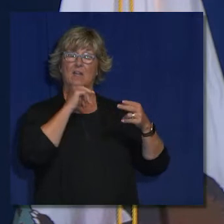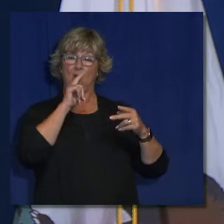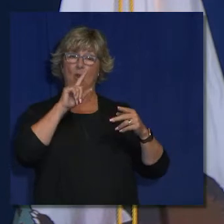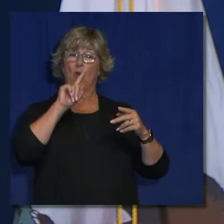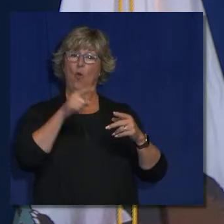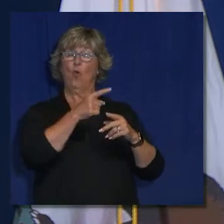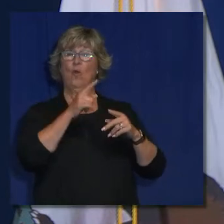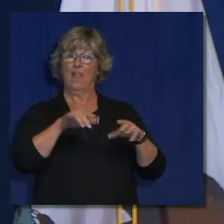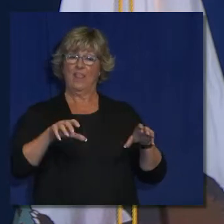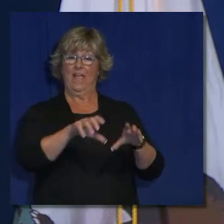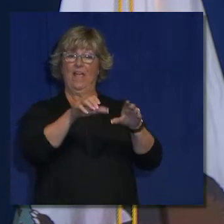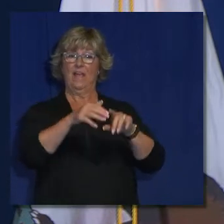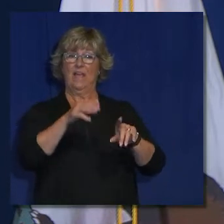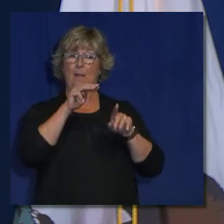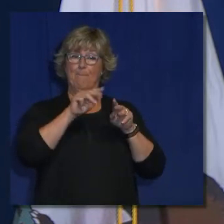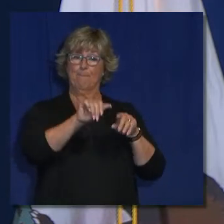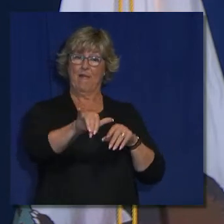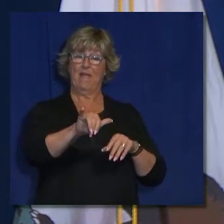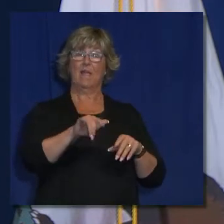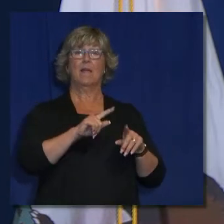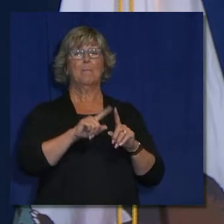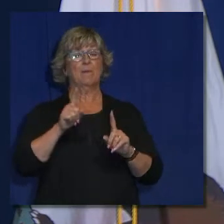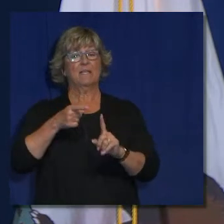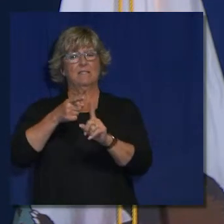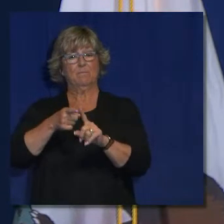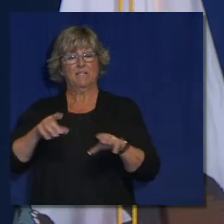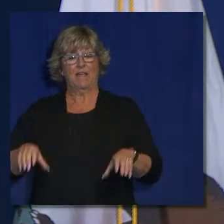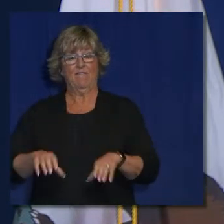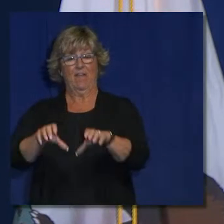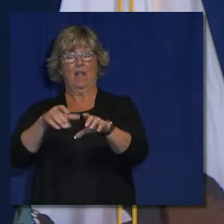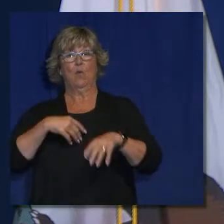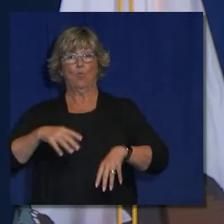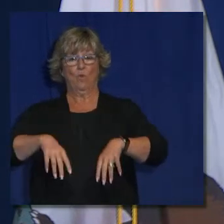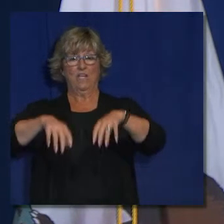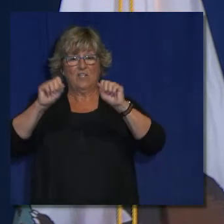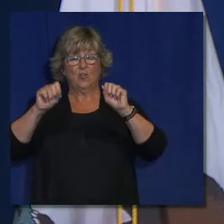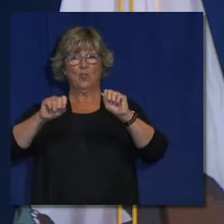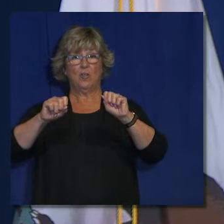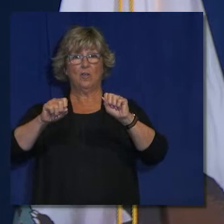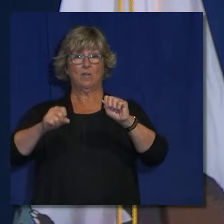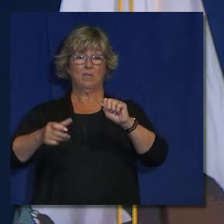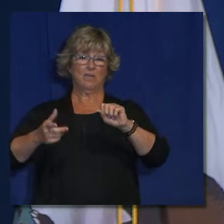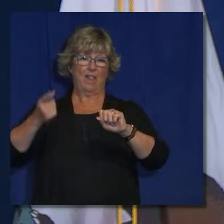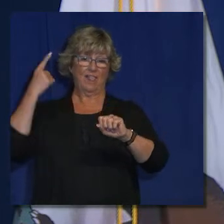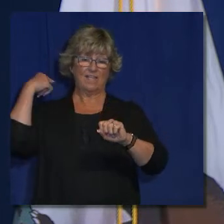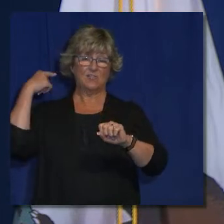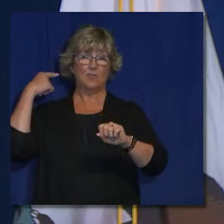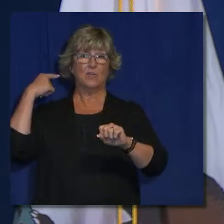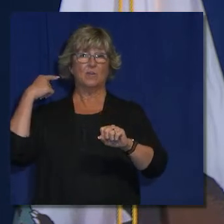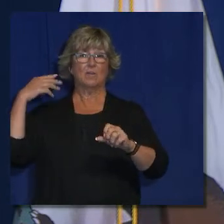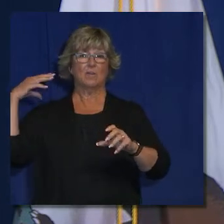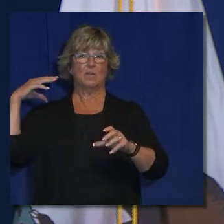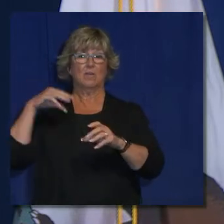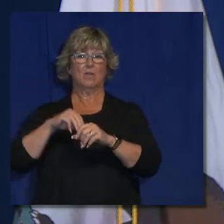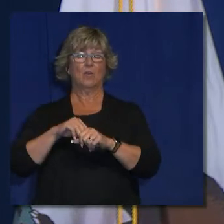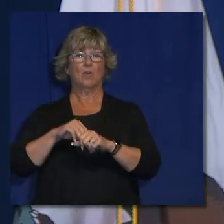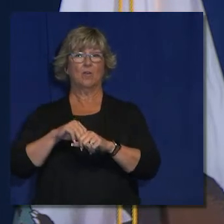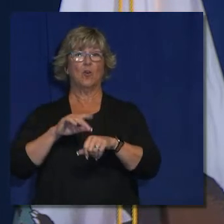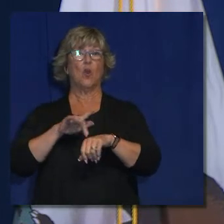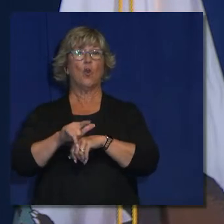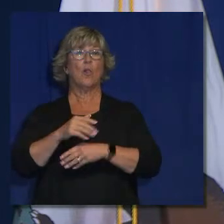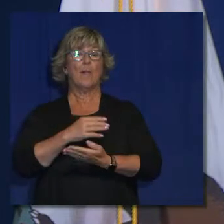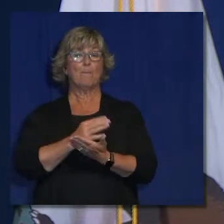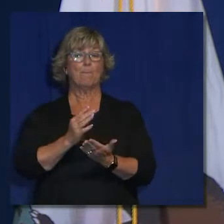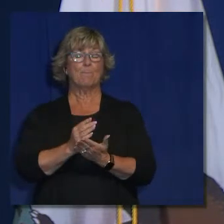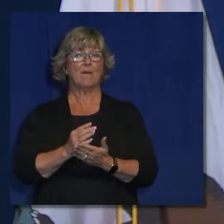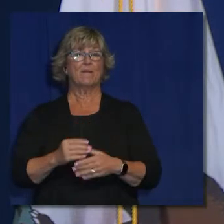that we want to take in May, but specific actions we took last year, including those early budget